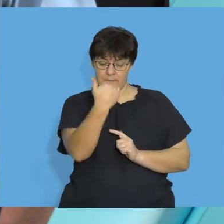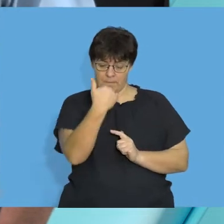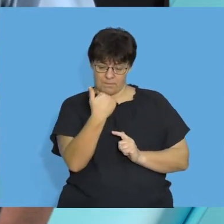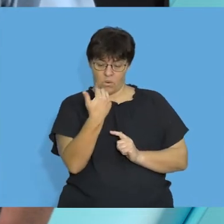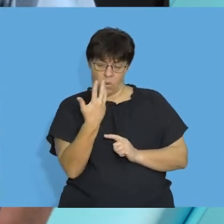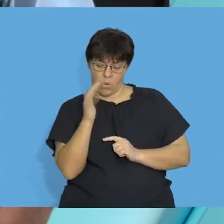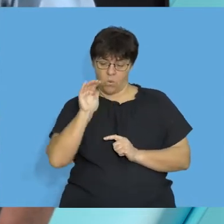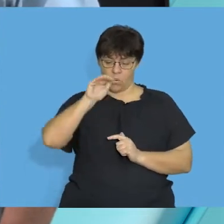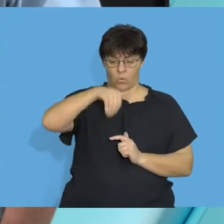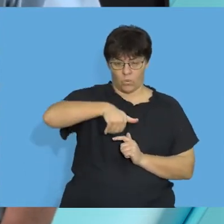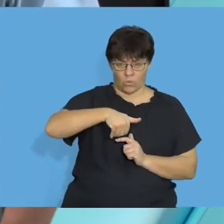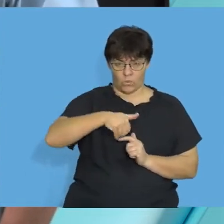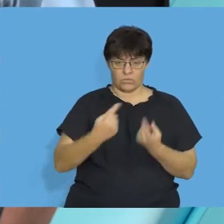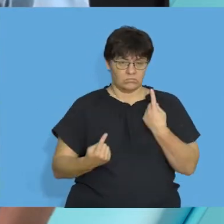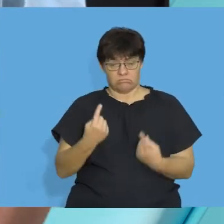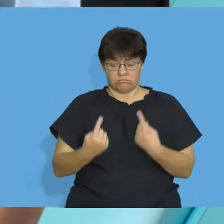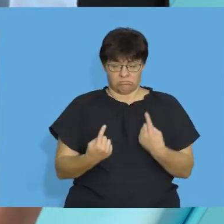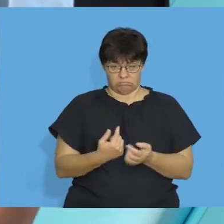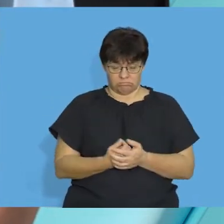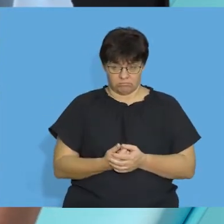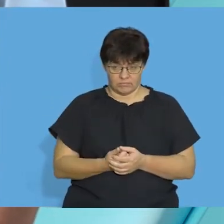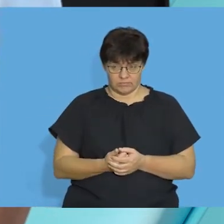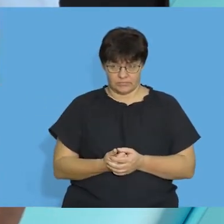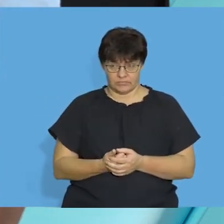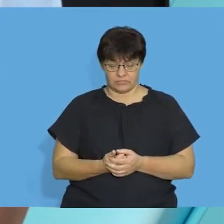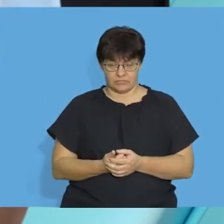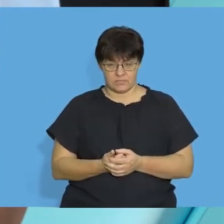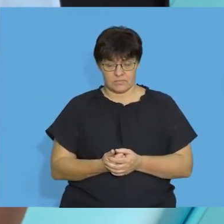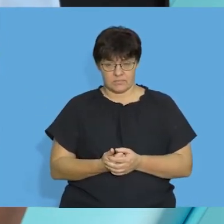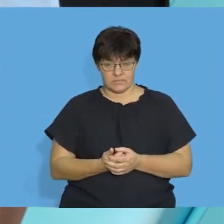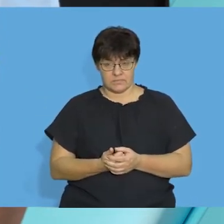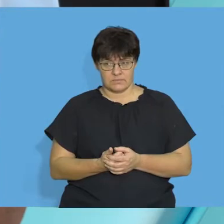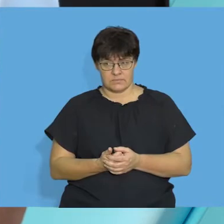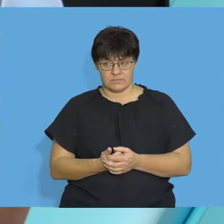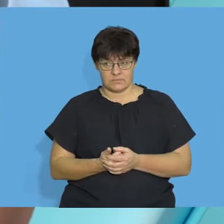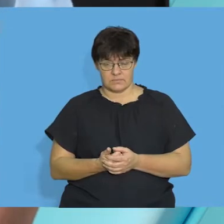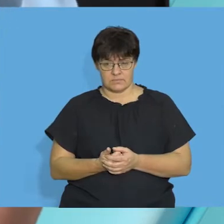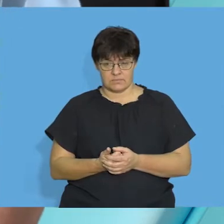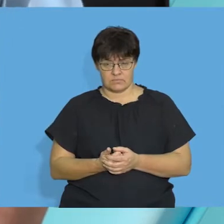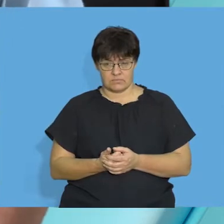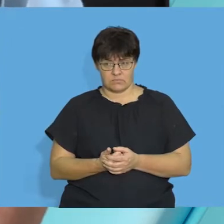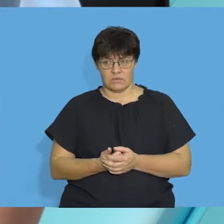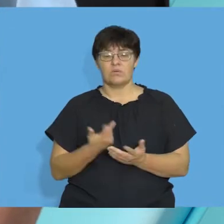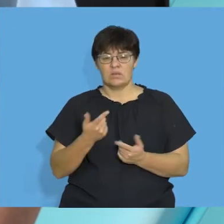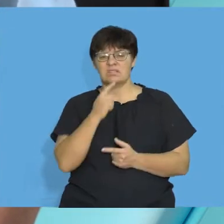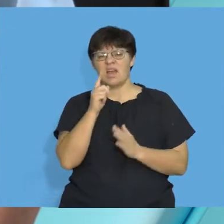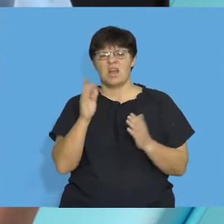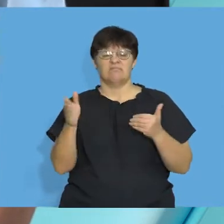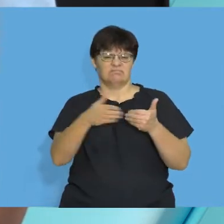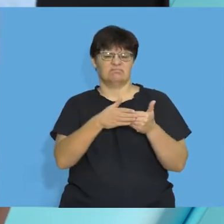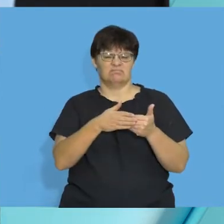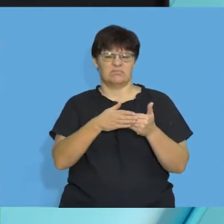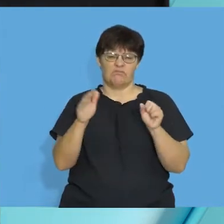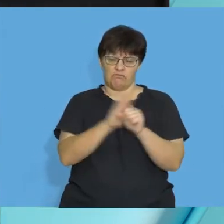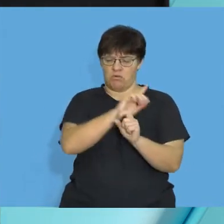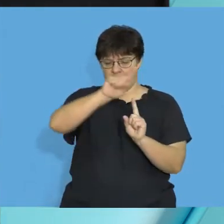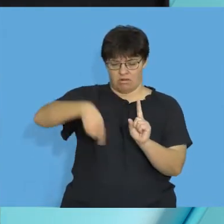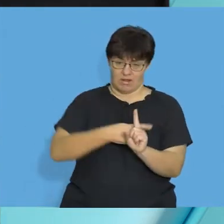to be induced in this completed circuit. We'll say it's a completed circuit.